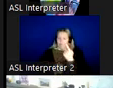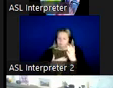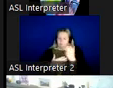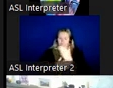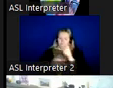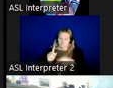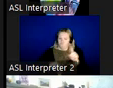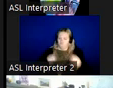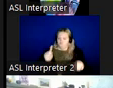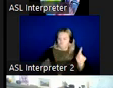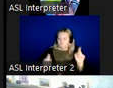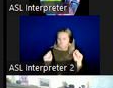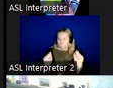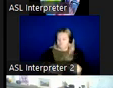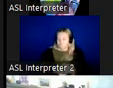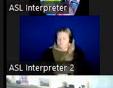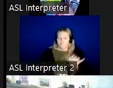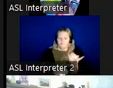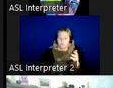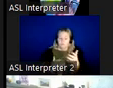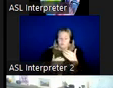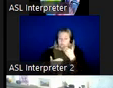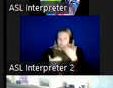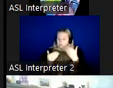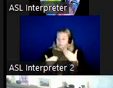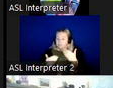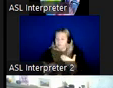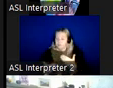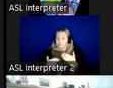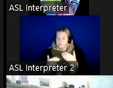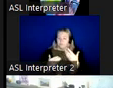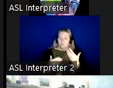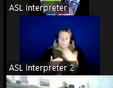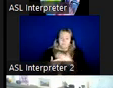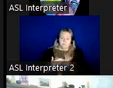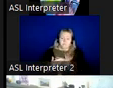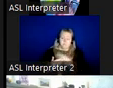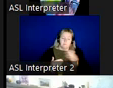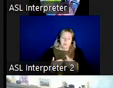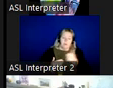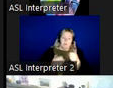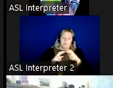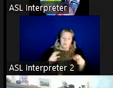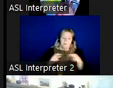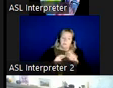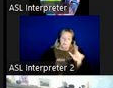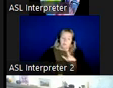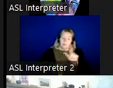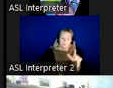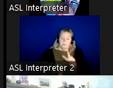I also want to shout out a special thank you to my fellow regional librarians, Courtney